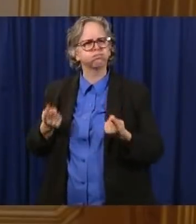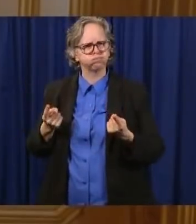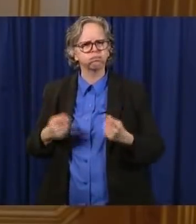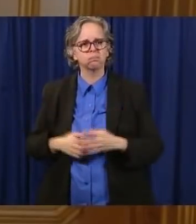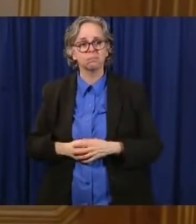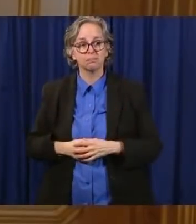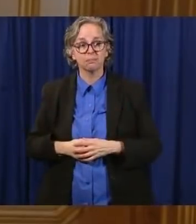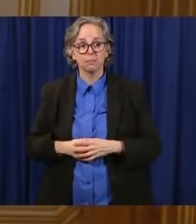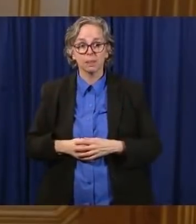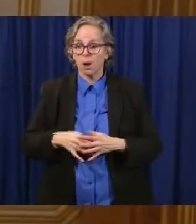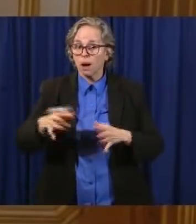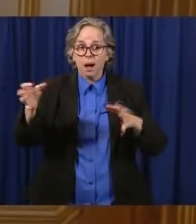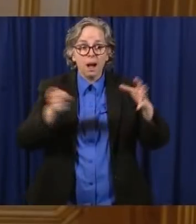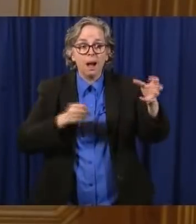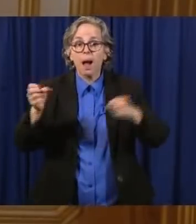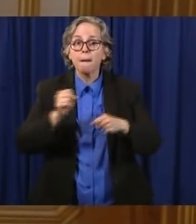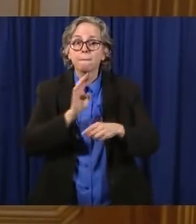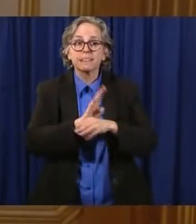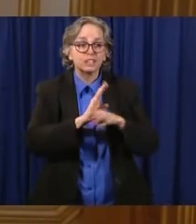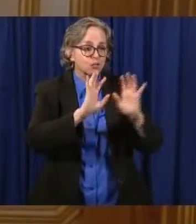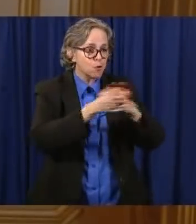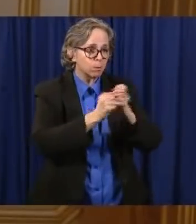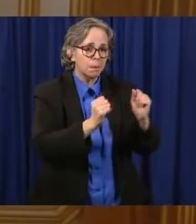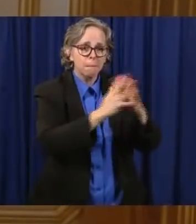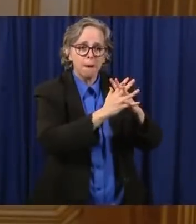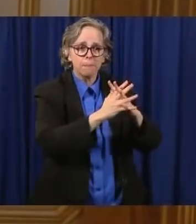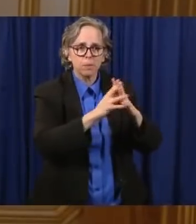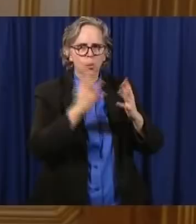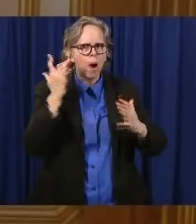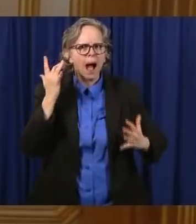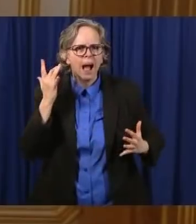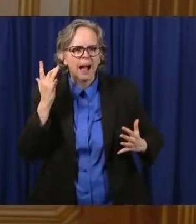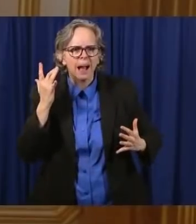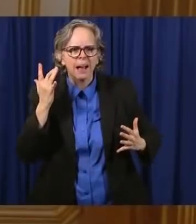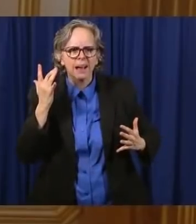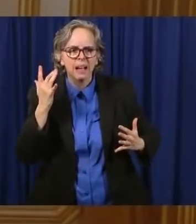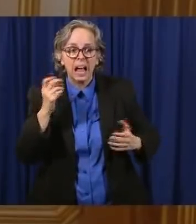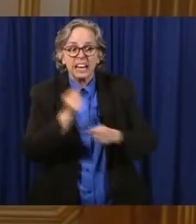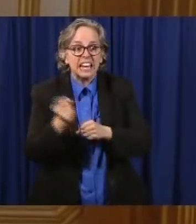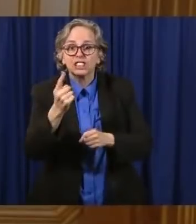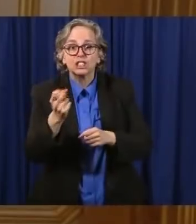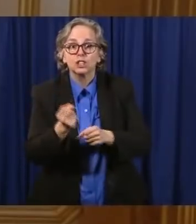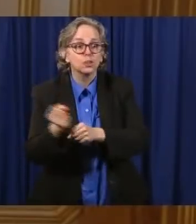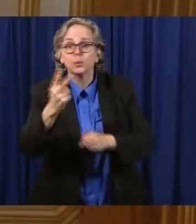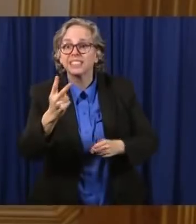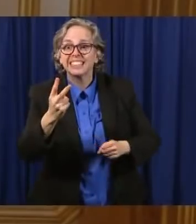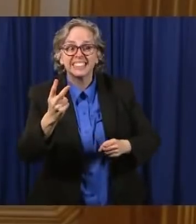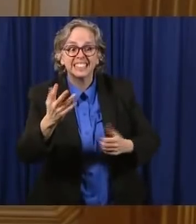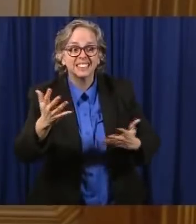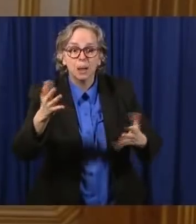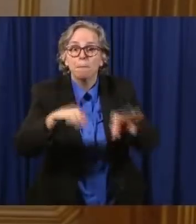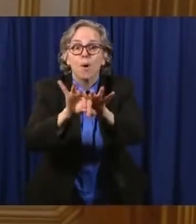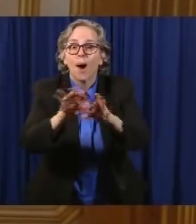group together because we care about where we're going to be in a year and 2 years and 3 years and 4 years.